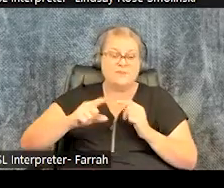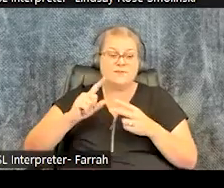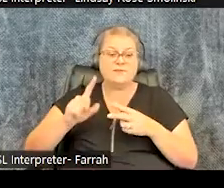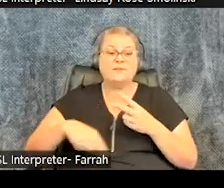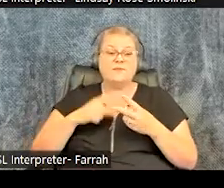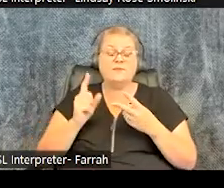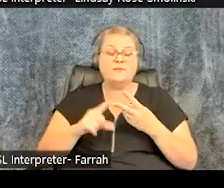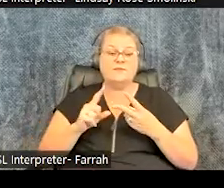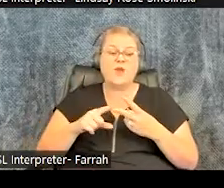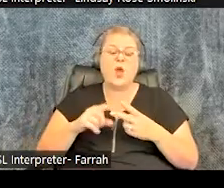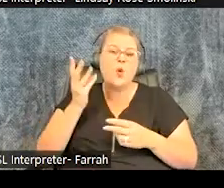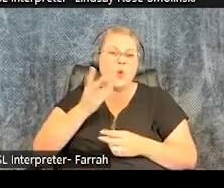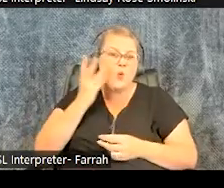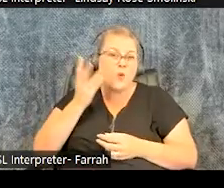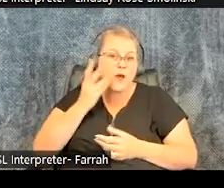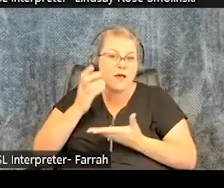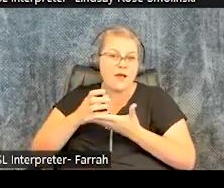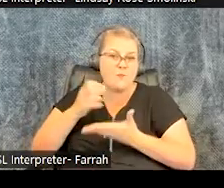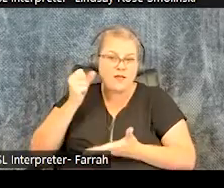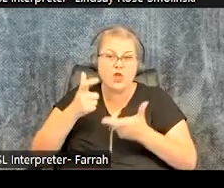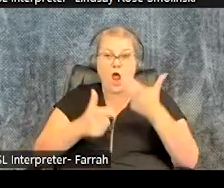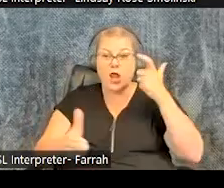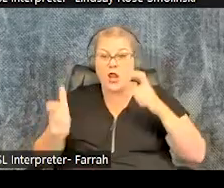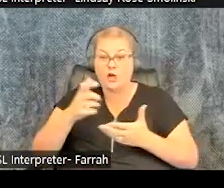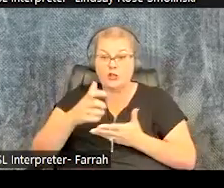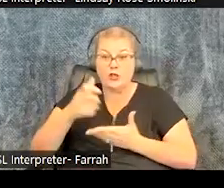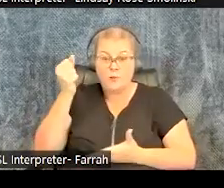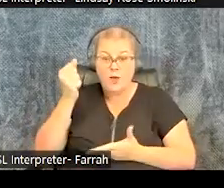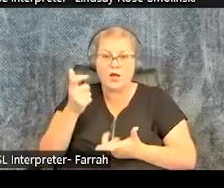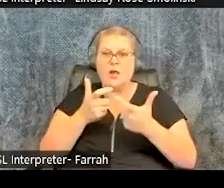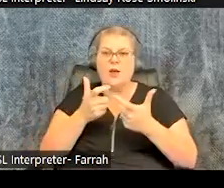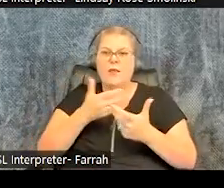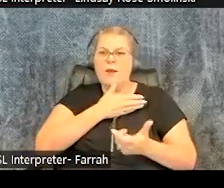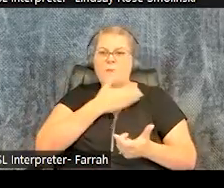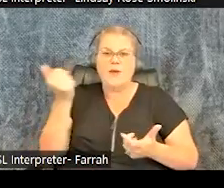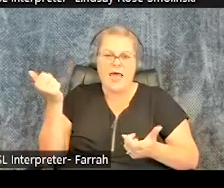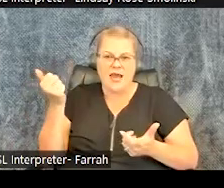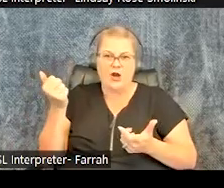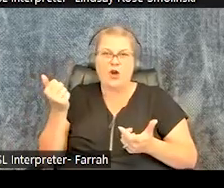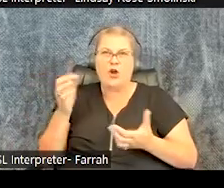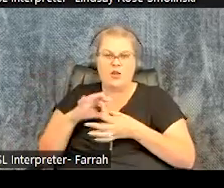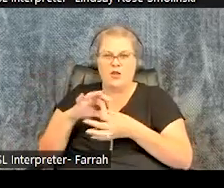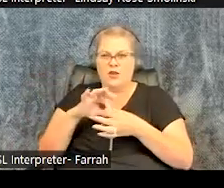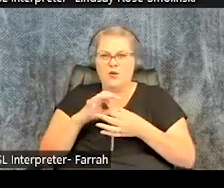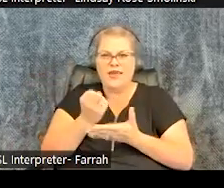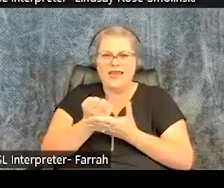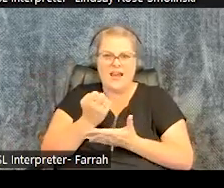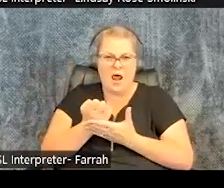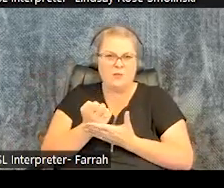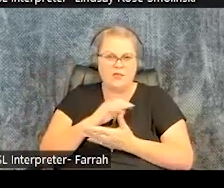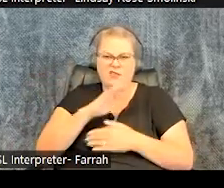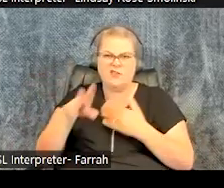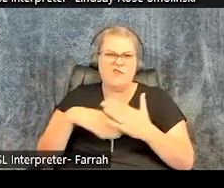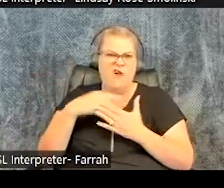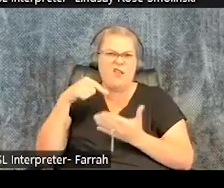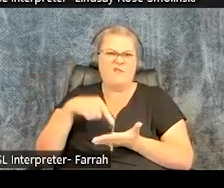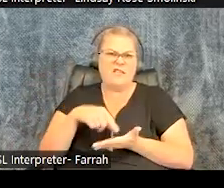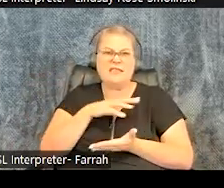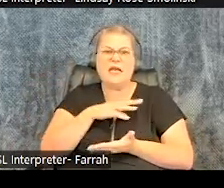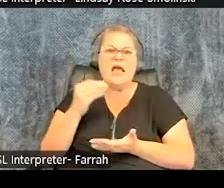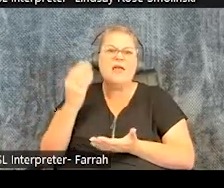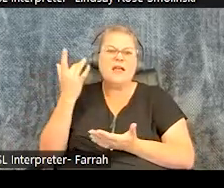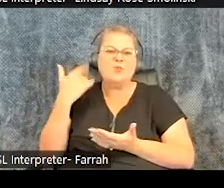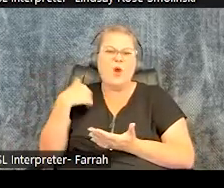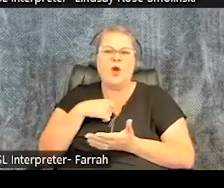wine bottles, the larger the bottle, the better the unit economics for the economics of all of this. And that's why we're starting in a